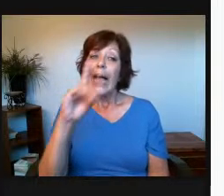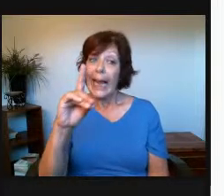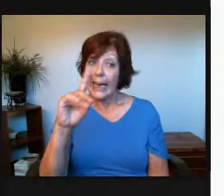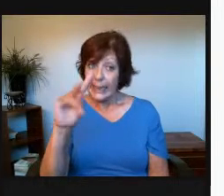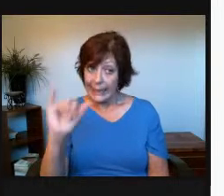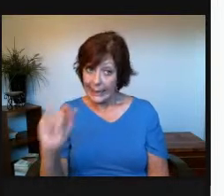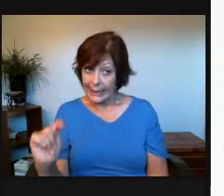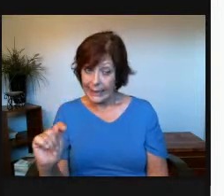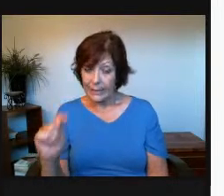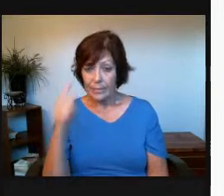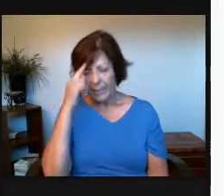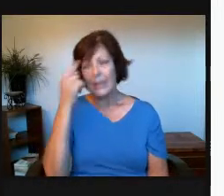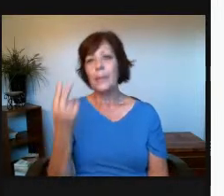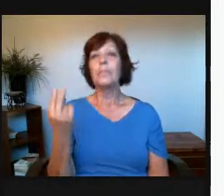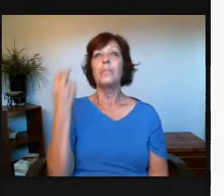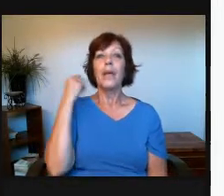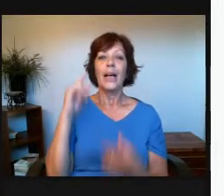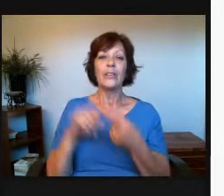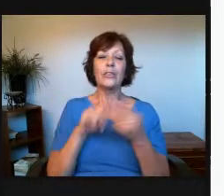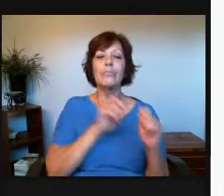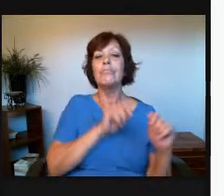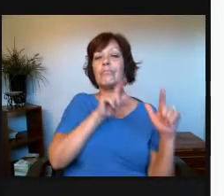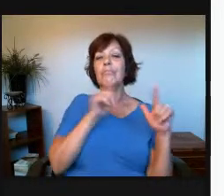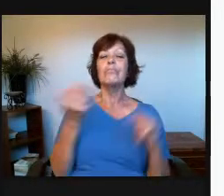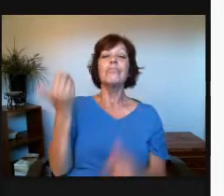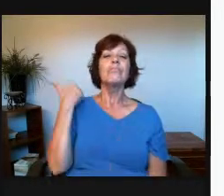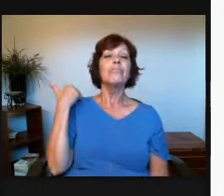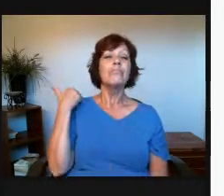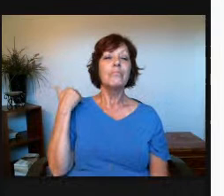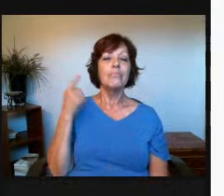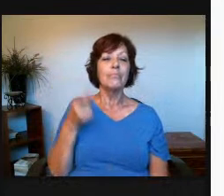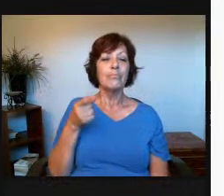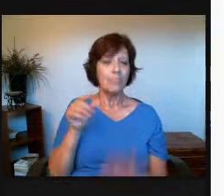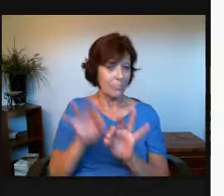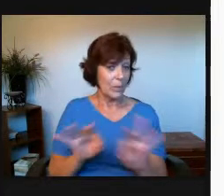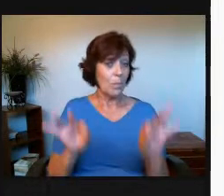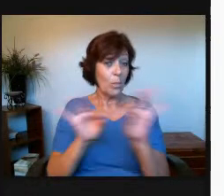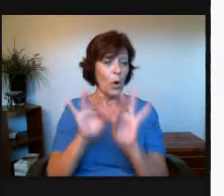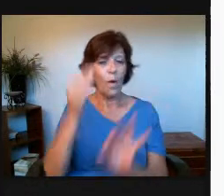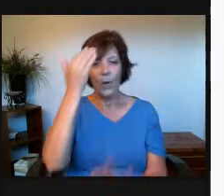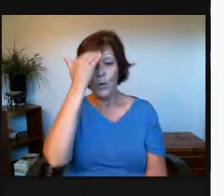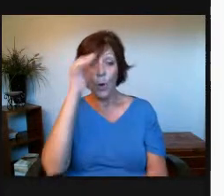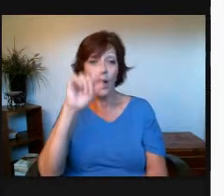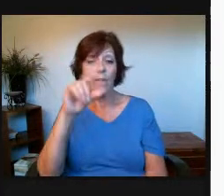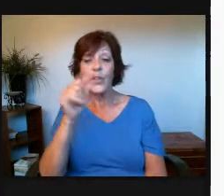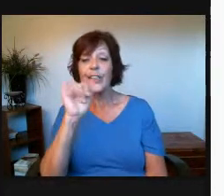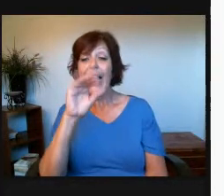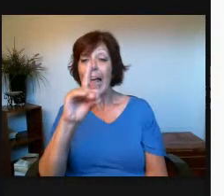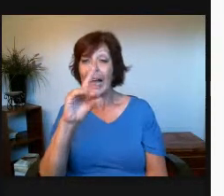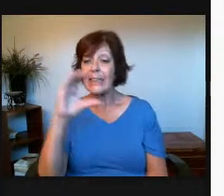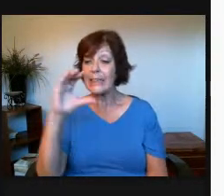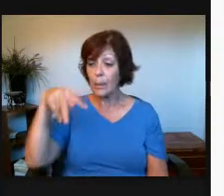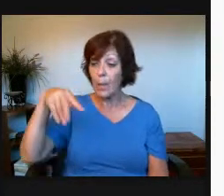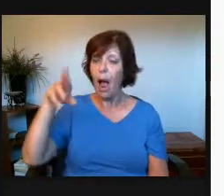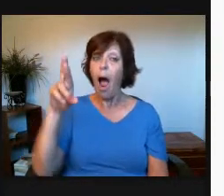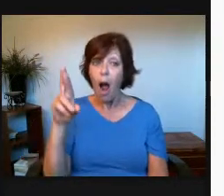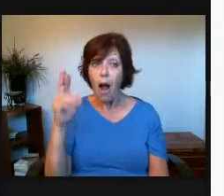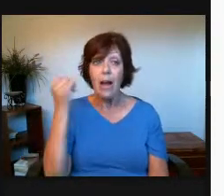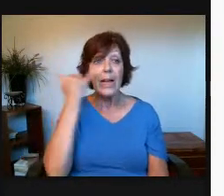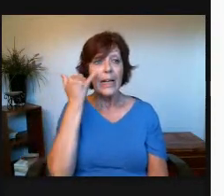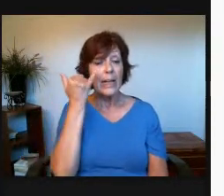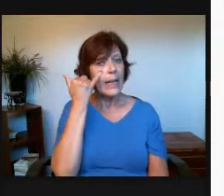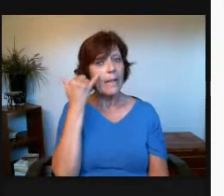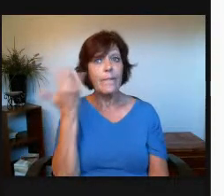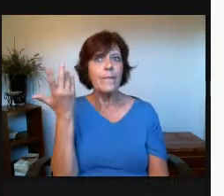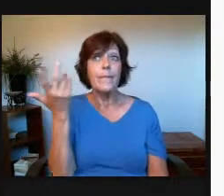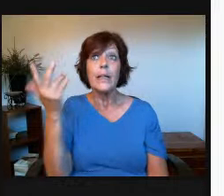If you think back to one of the slides, Frank talked about the importance of knowing first aid and CPR in case the